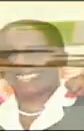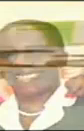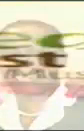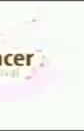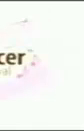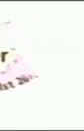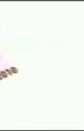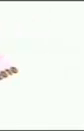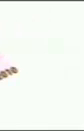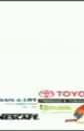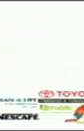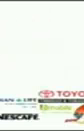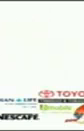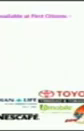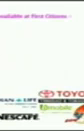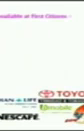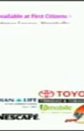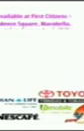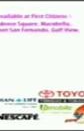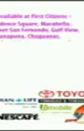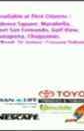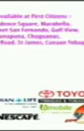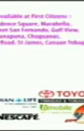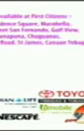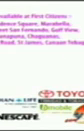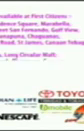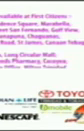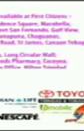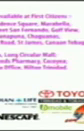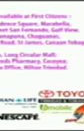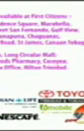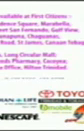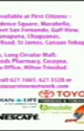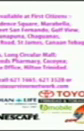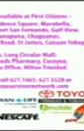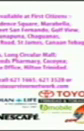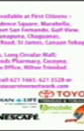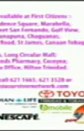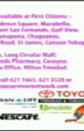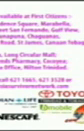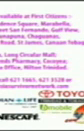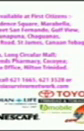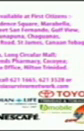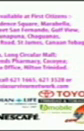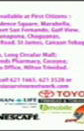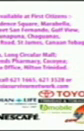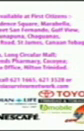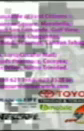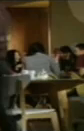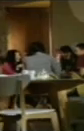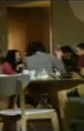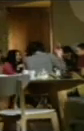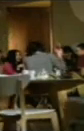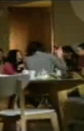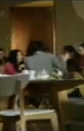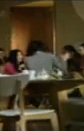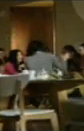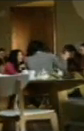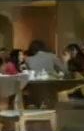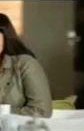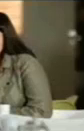Beat Breast Cancer Music Festival. Tickets available at First Citizens. For my next